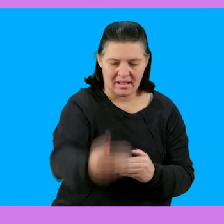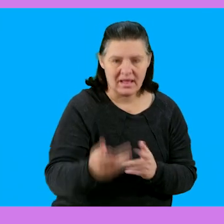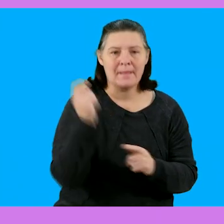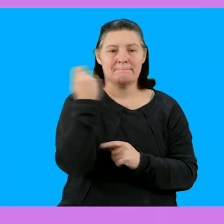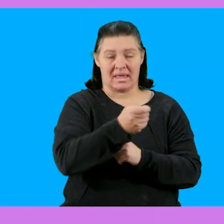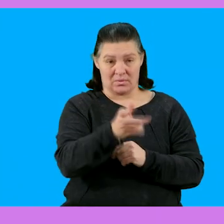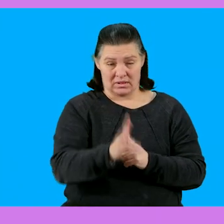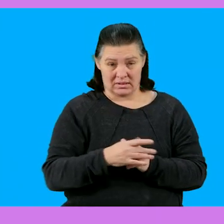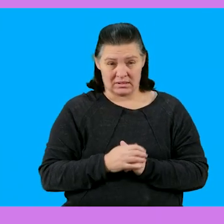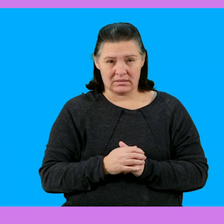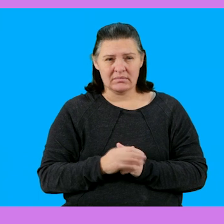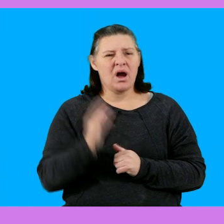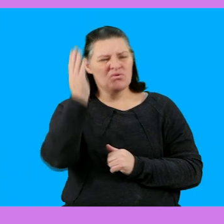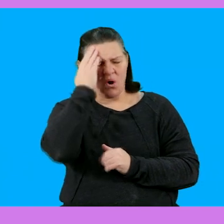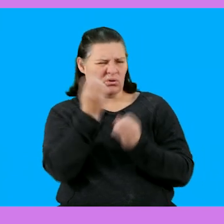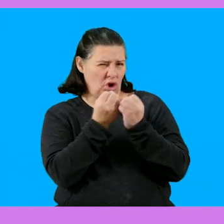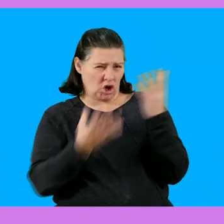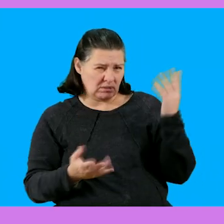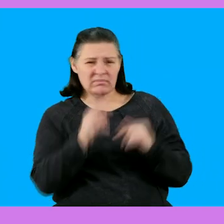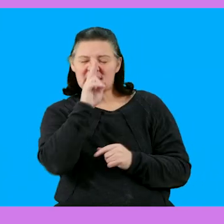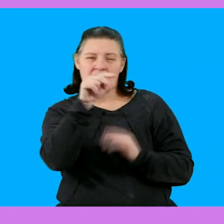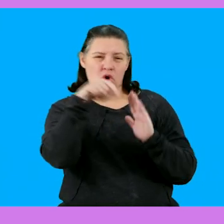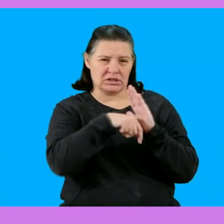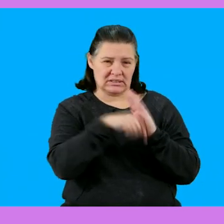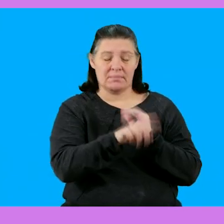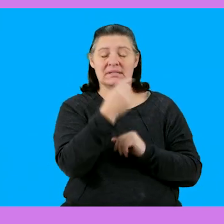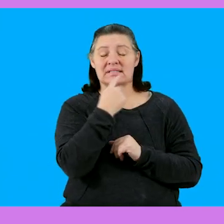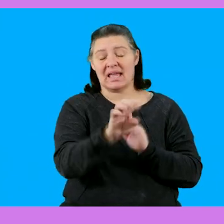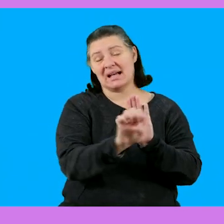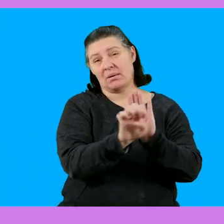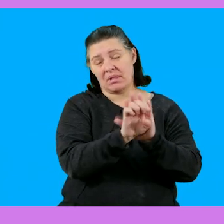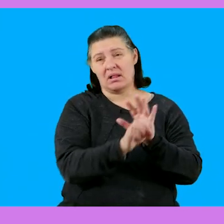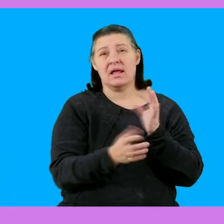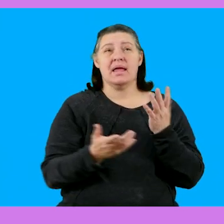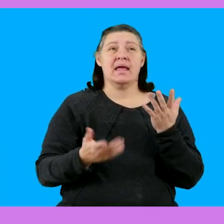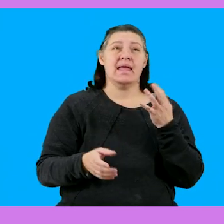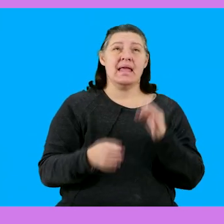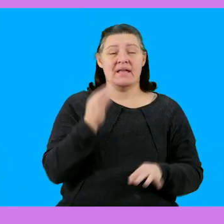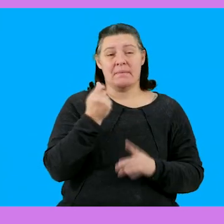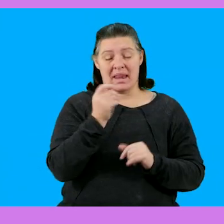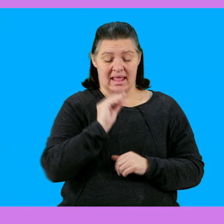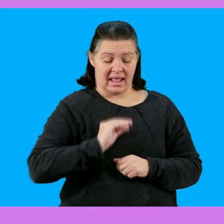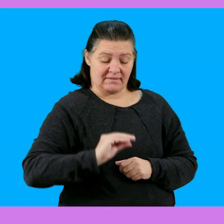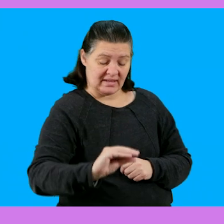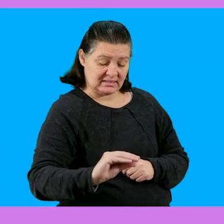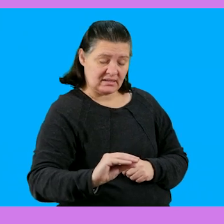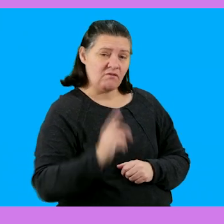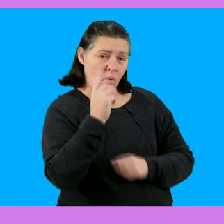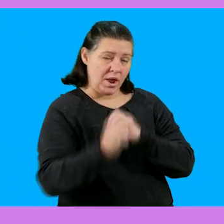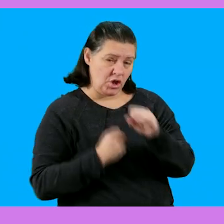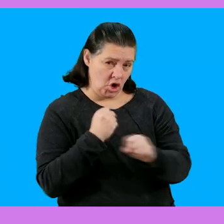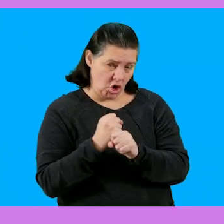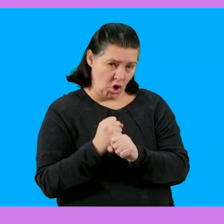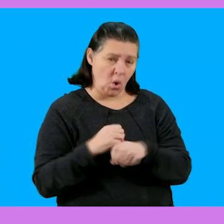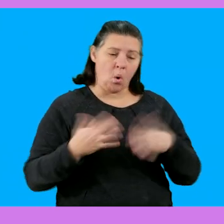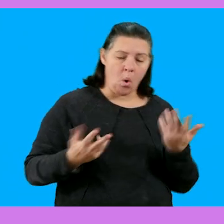some context to this, right? I know it's a mouthful, but let's look at it. I'm saying here, for example, if money is invested for 1